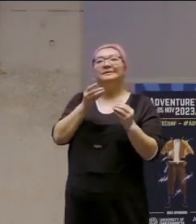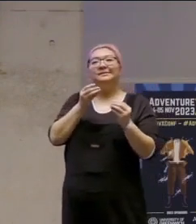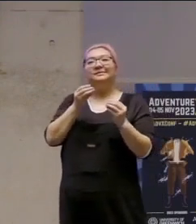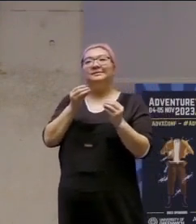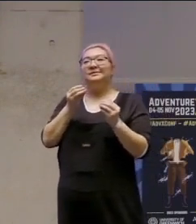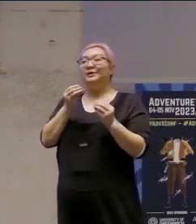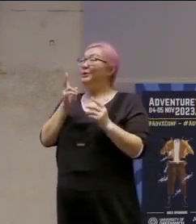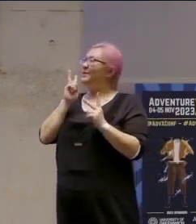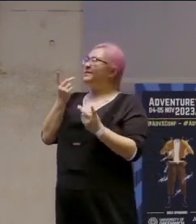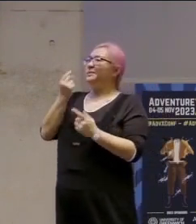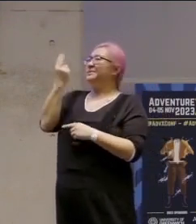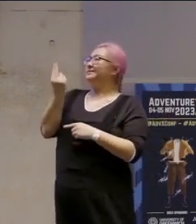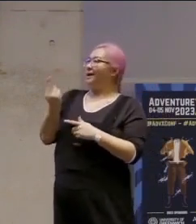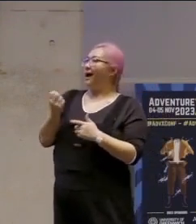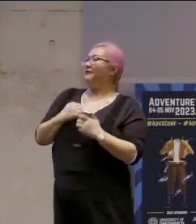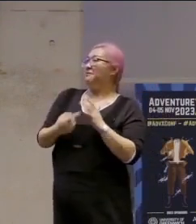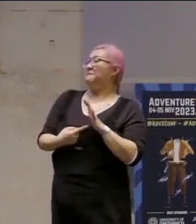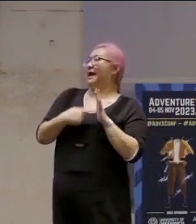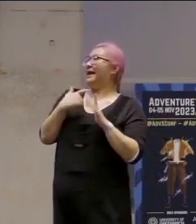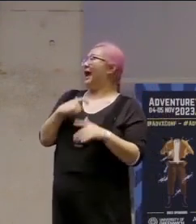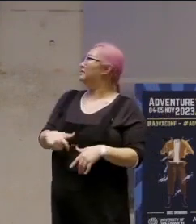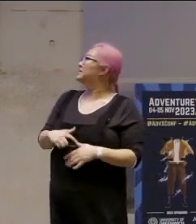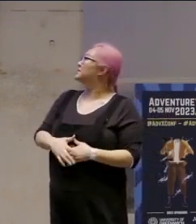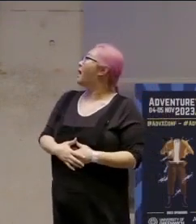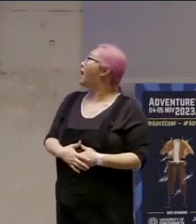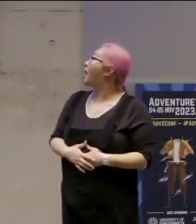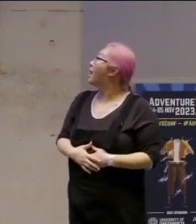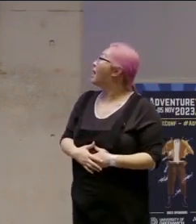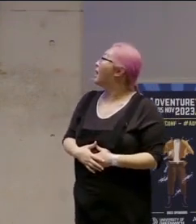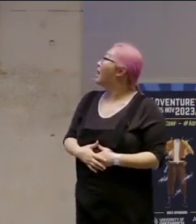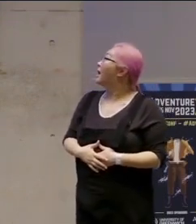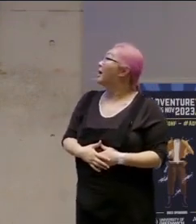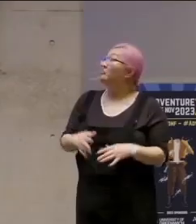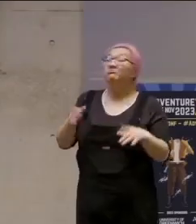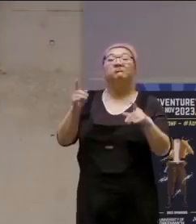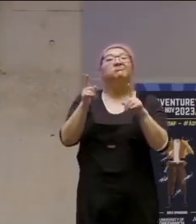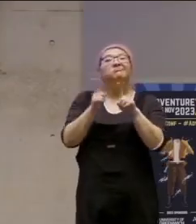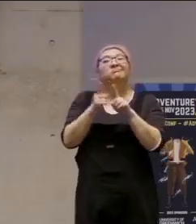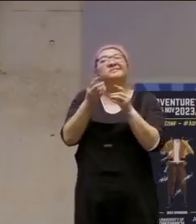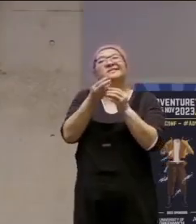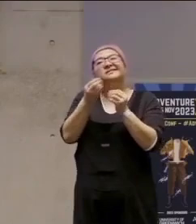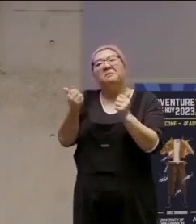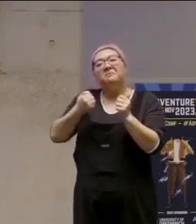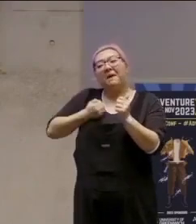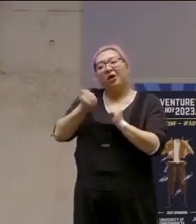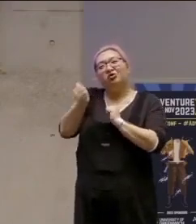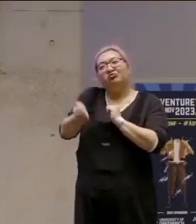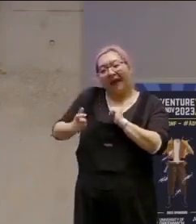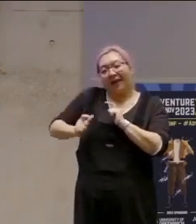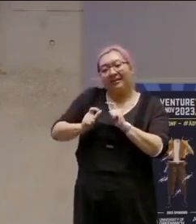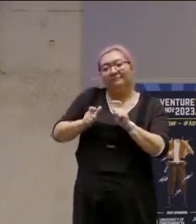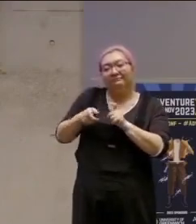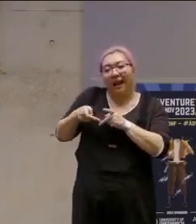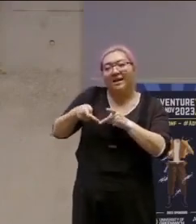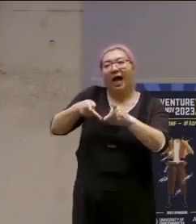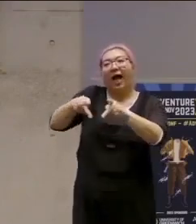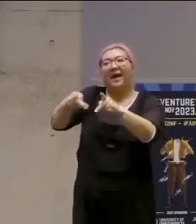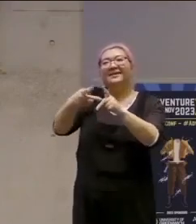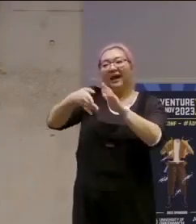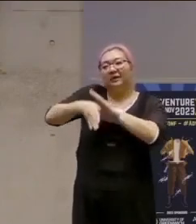character, turn like the train line into ramps, make them do tricks off the ramps, all this sort of stuff. So get really creative with